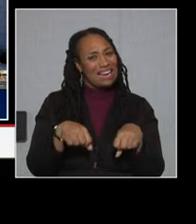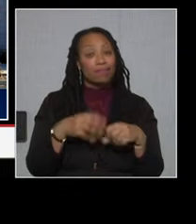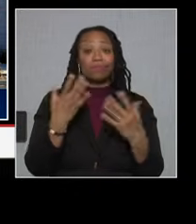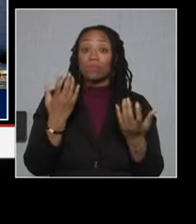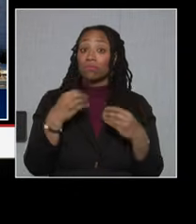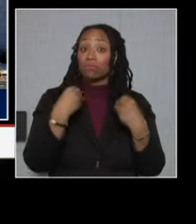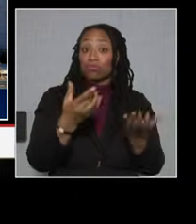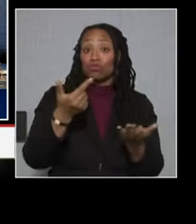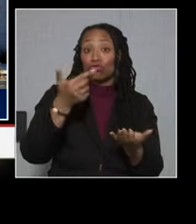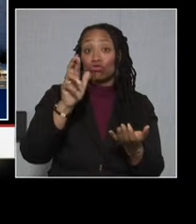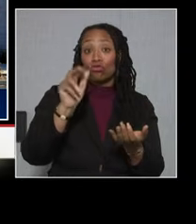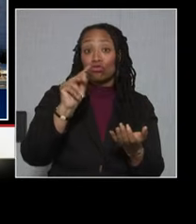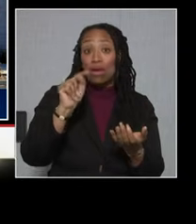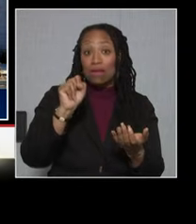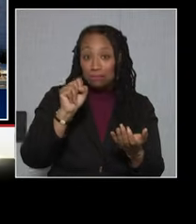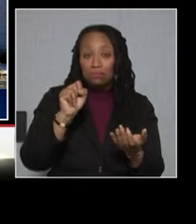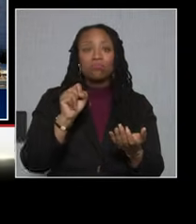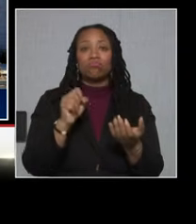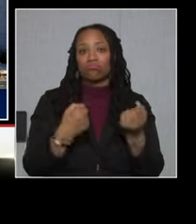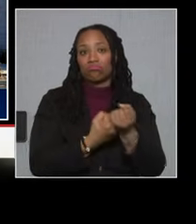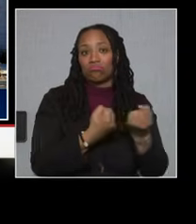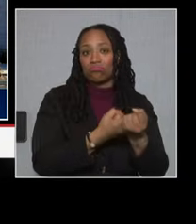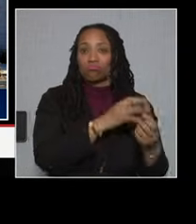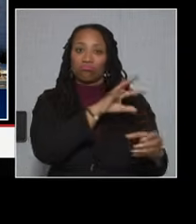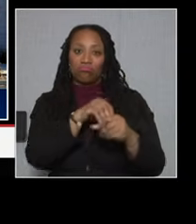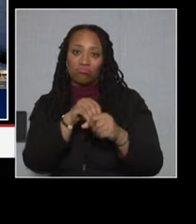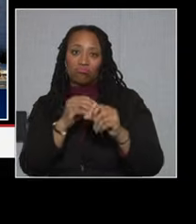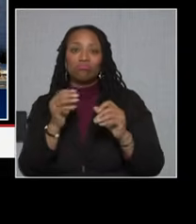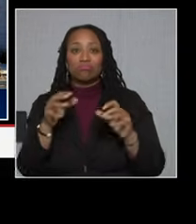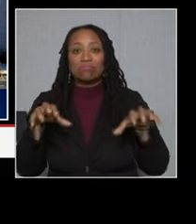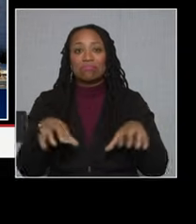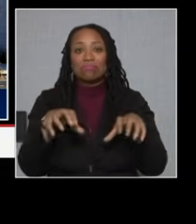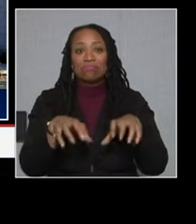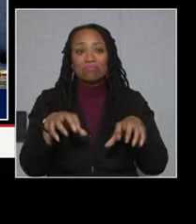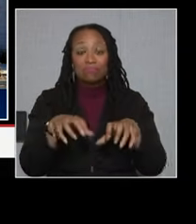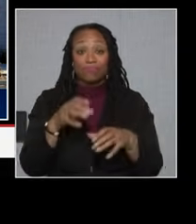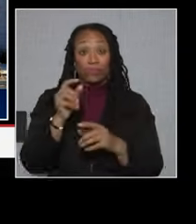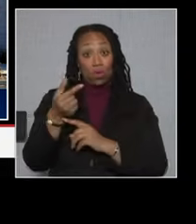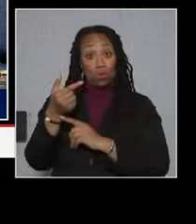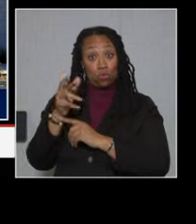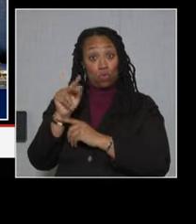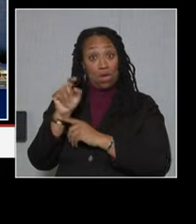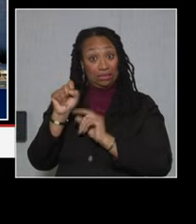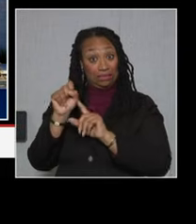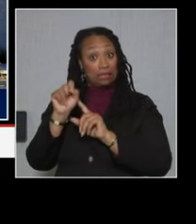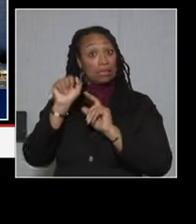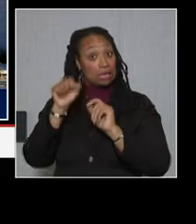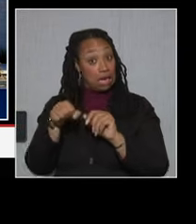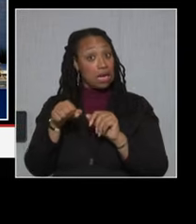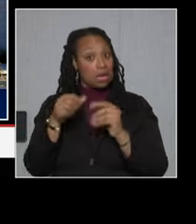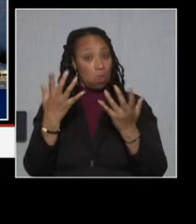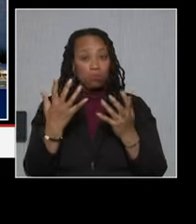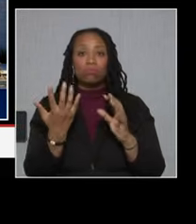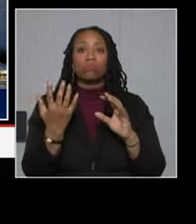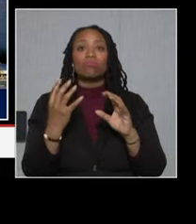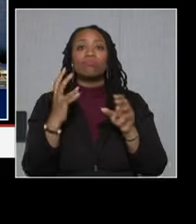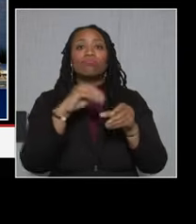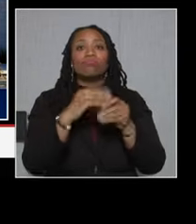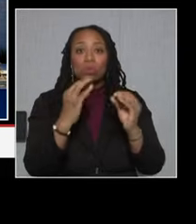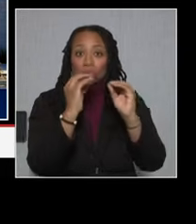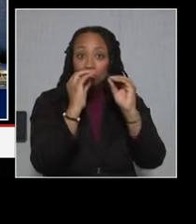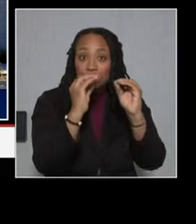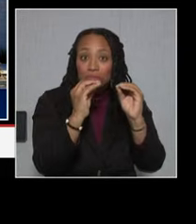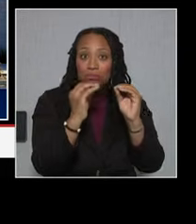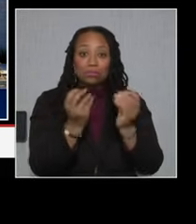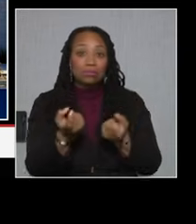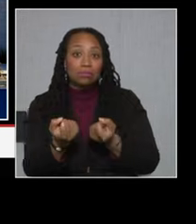of these grant funds are going to be used to teach ice skating at Fort DuPont. So we frequently talk about